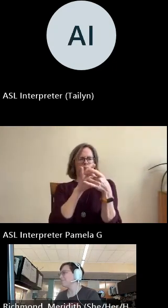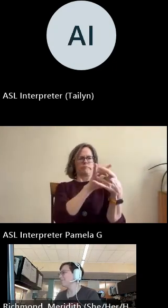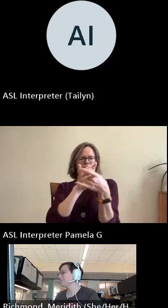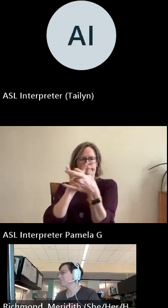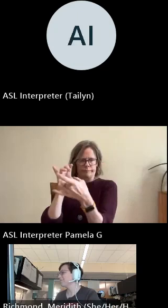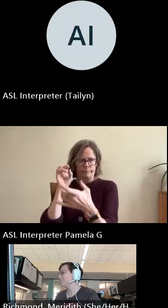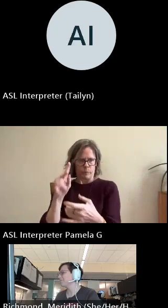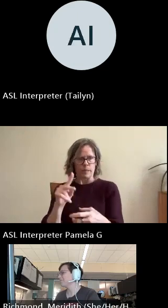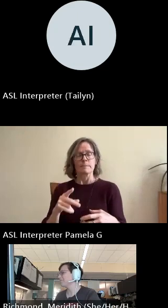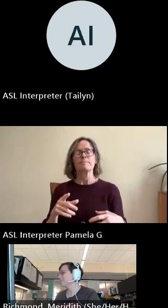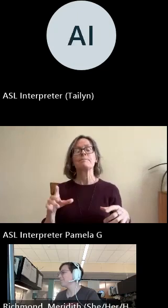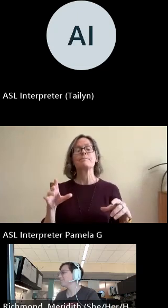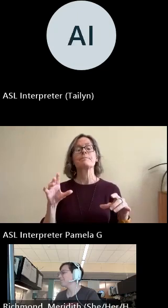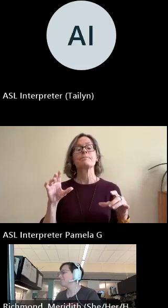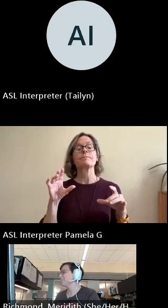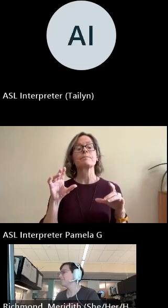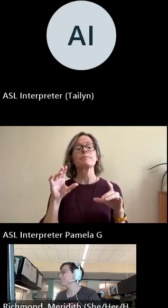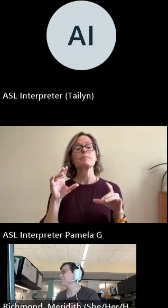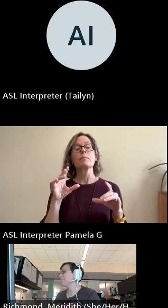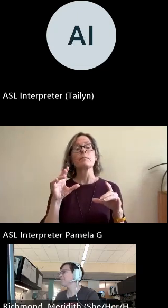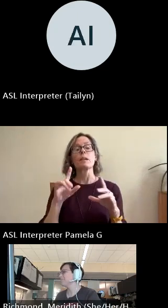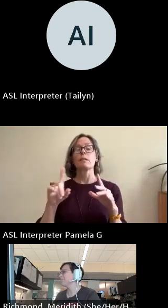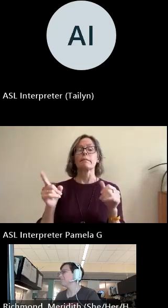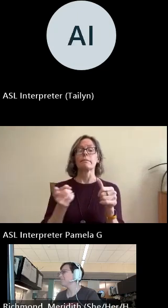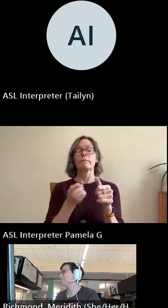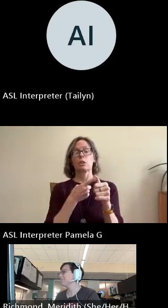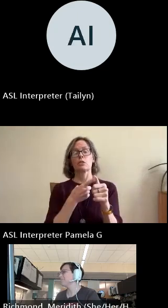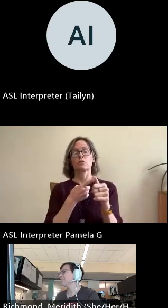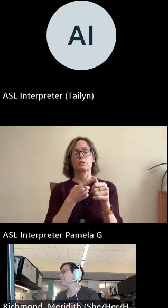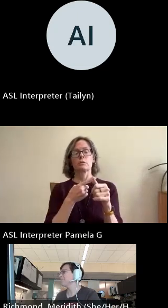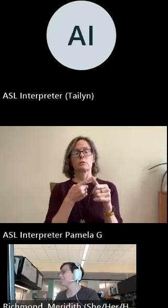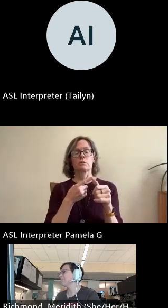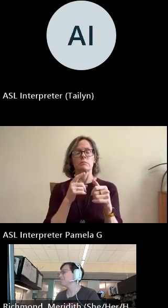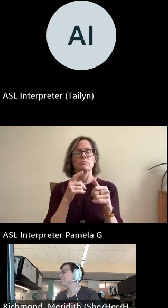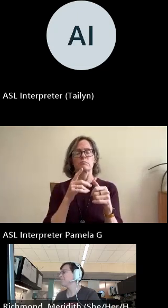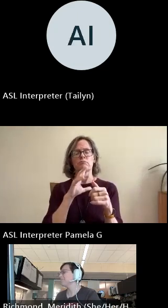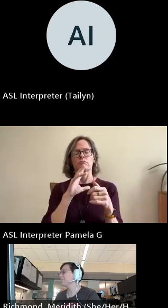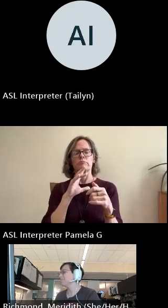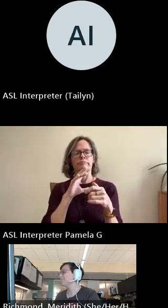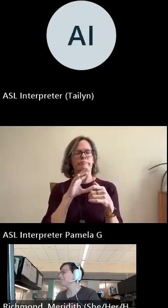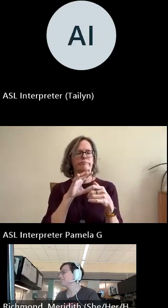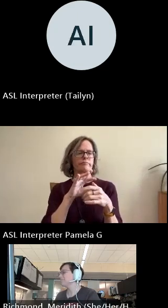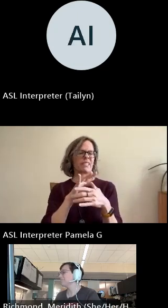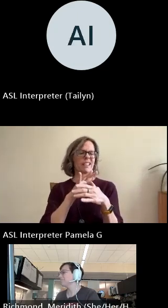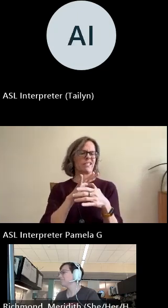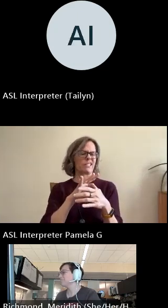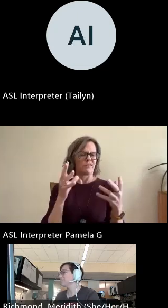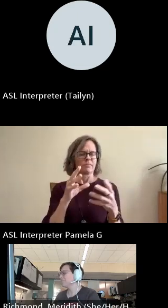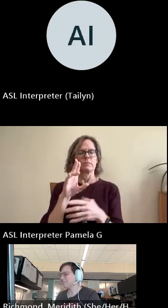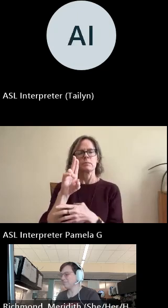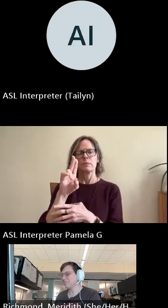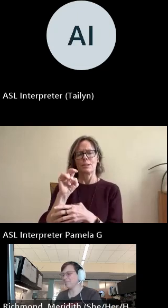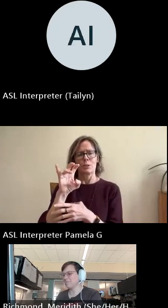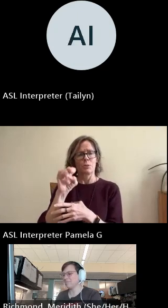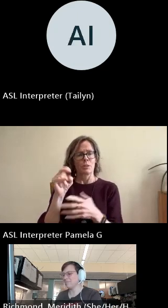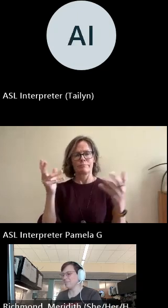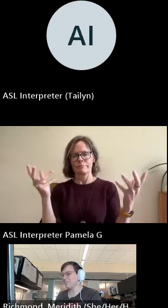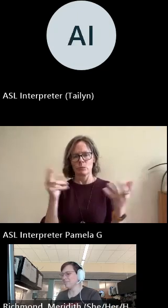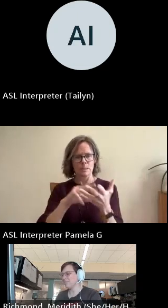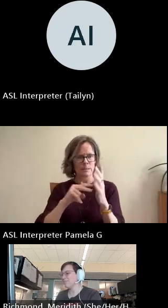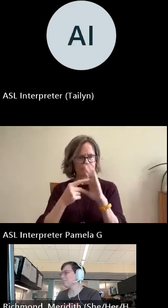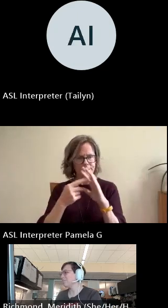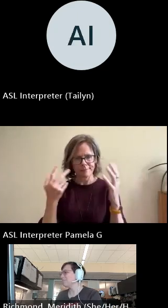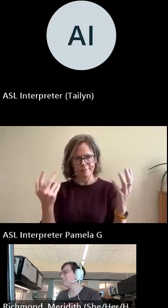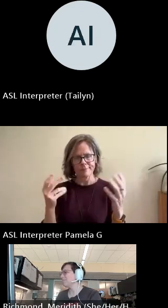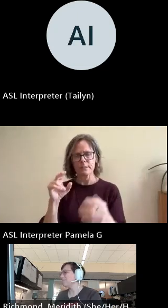So I'll talk more about that, but I'm going to get into the content now. So first of all, what is a union? A